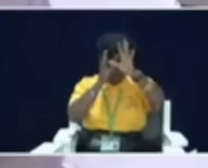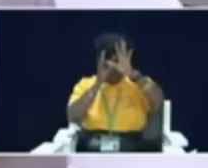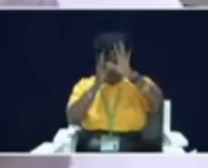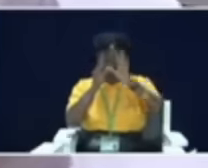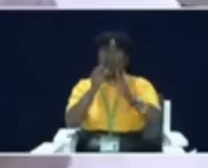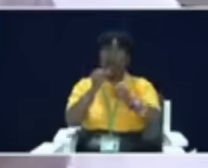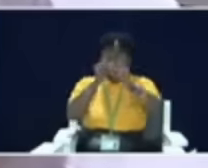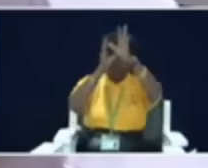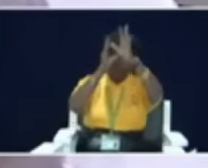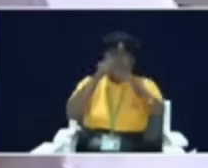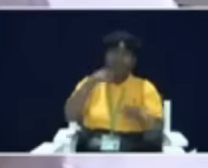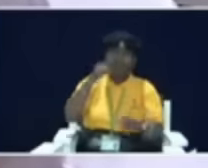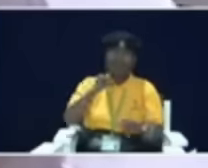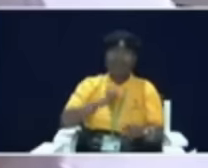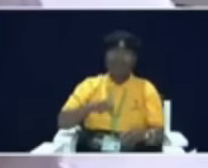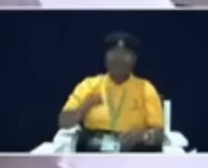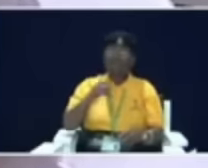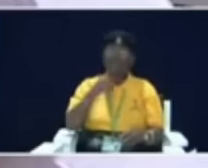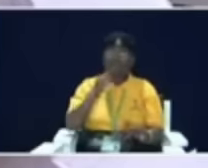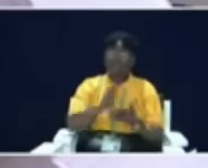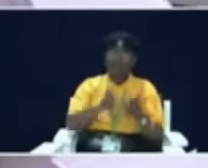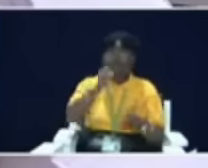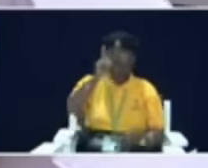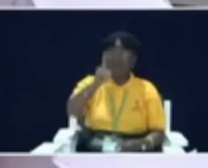Daddy says I should tell someone.